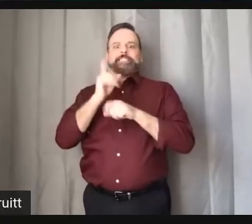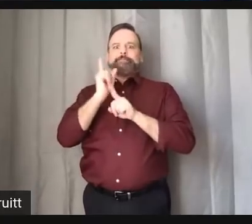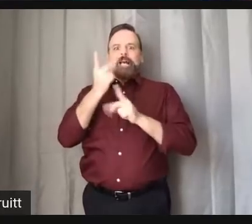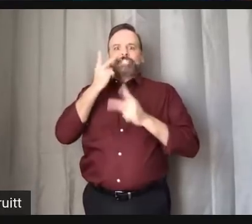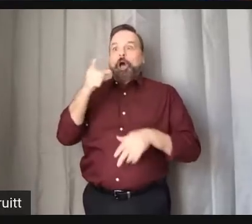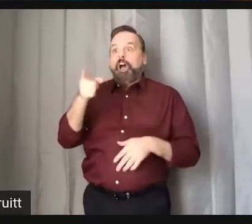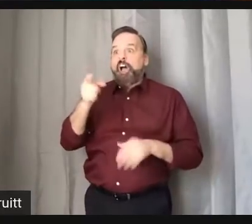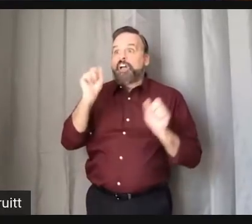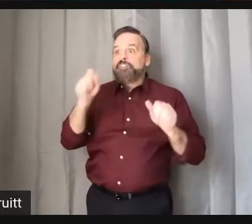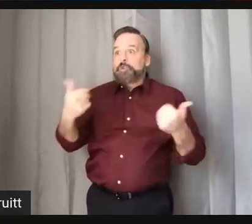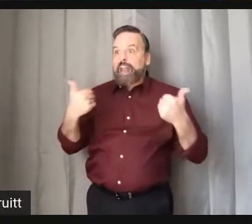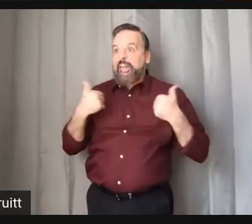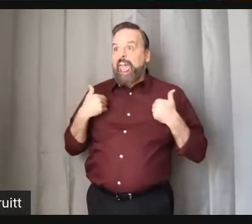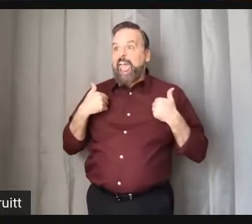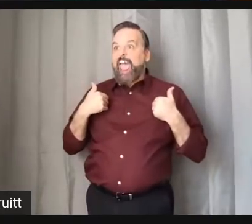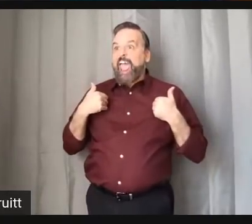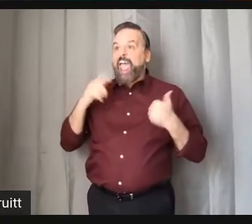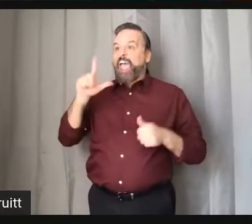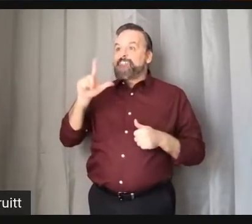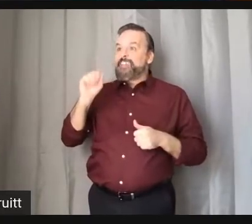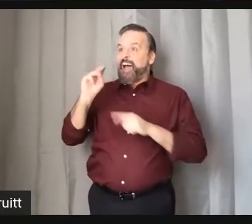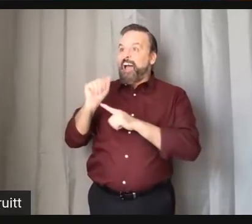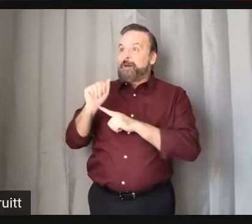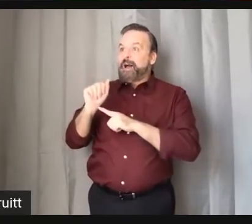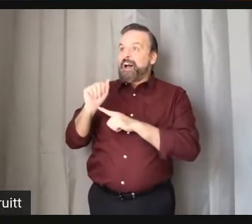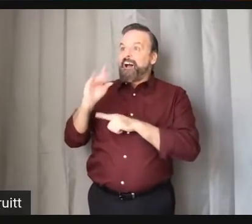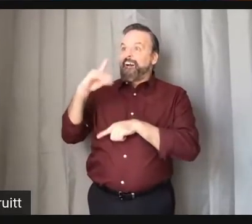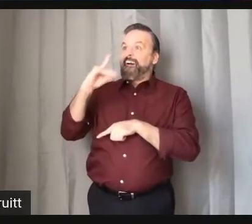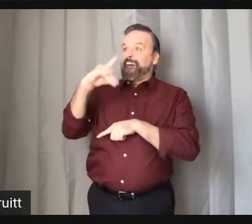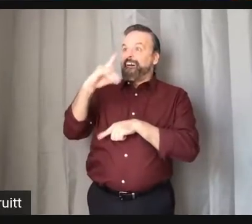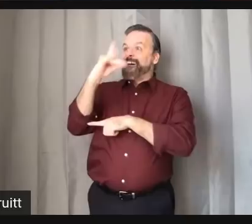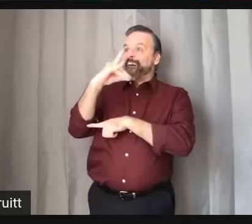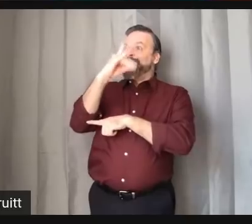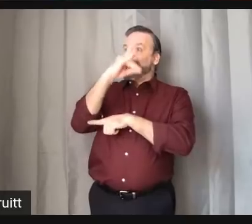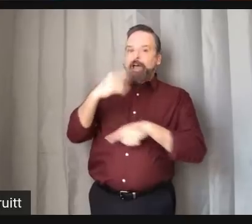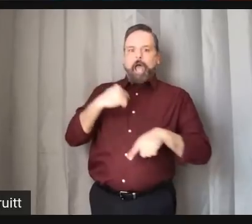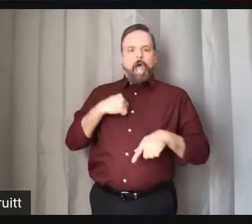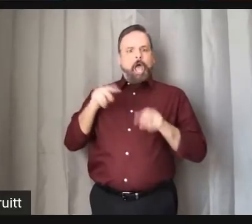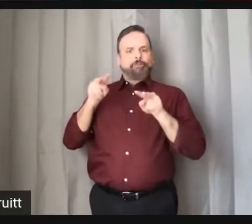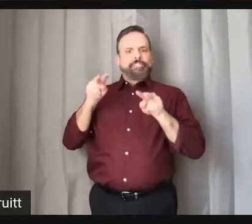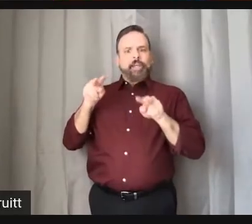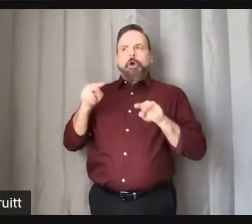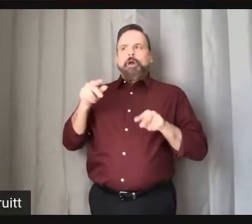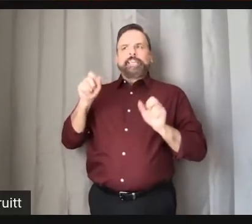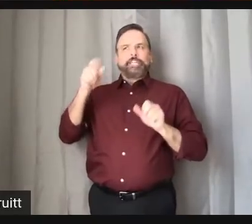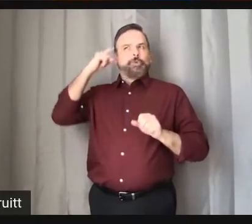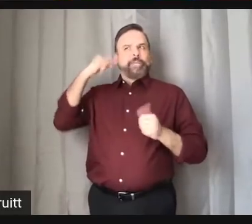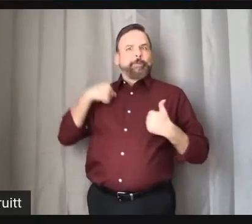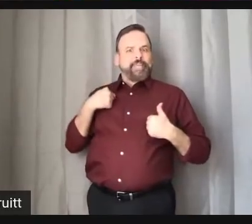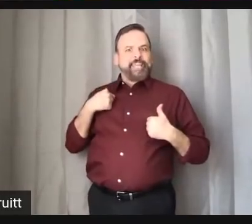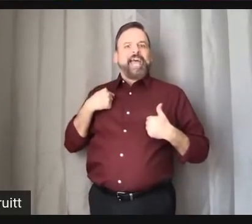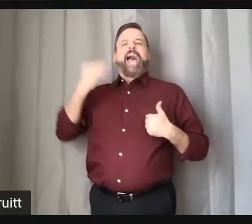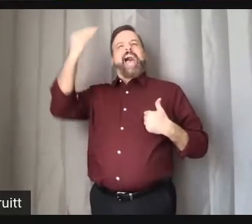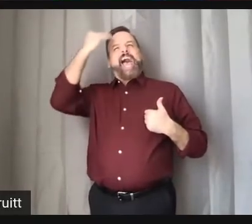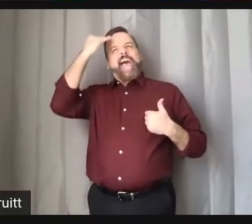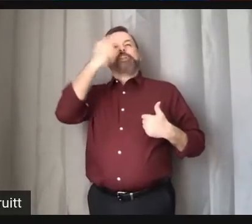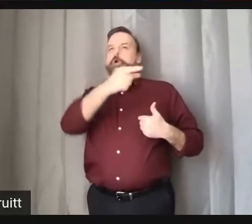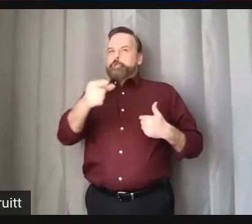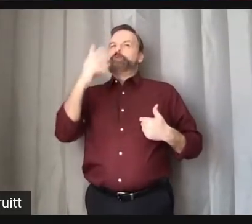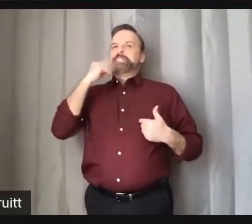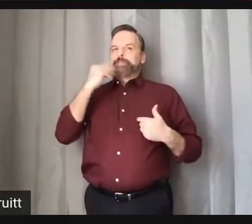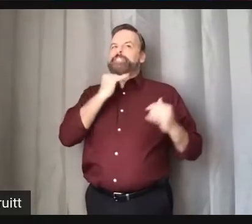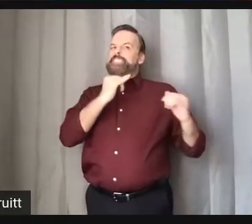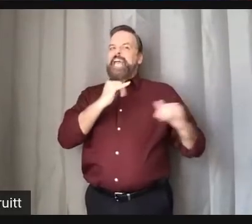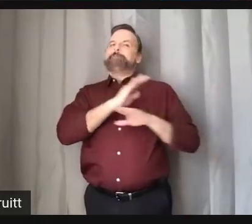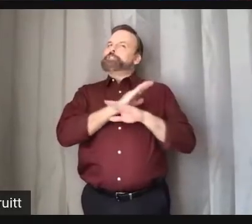you can have llamas? And I was just I was like staring at them, like wondering if they could hear my thoughts. I know you have all had this experience. Don't act